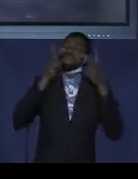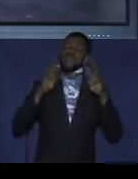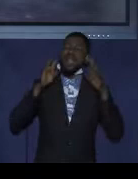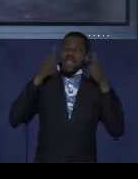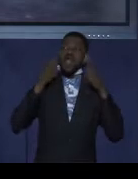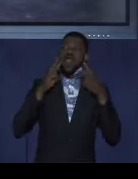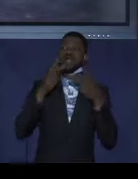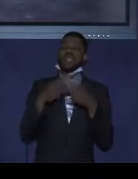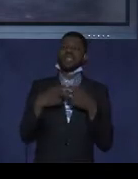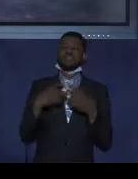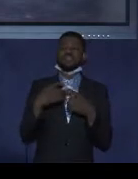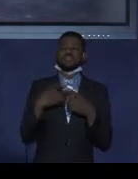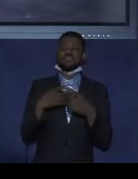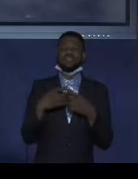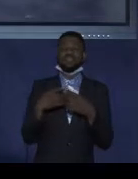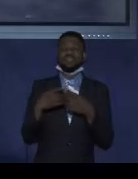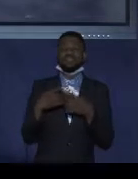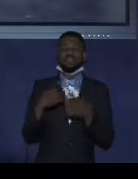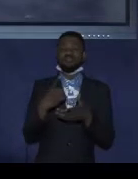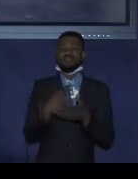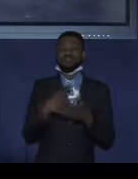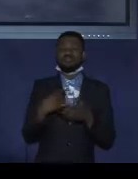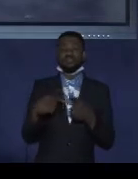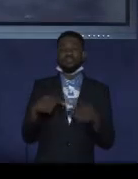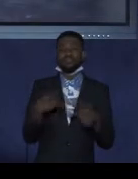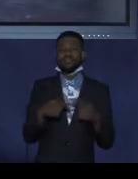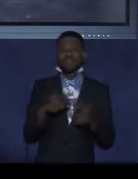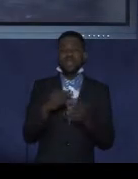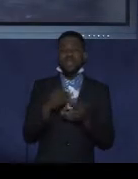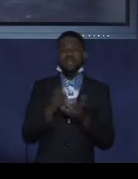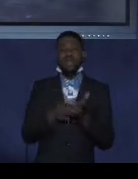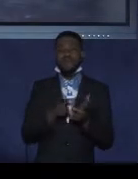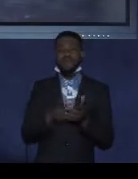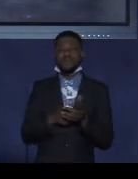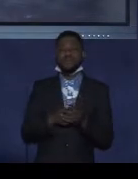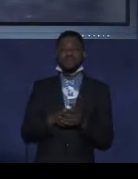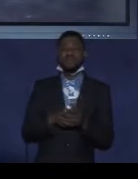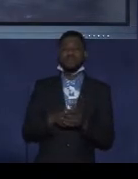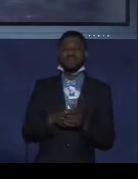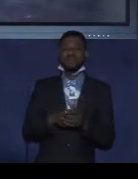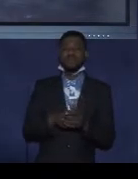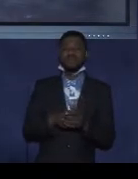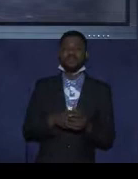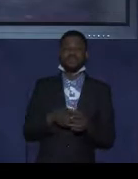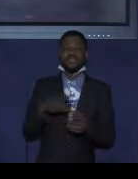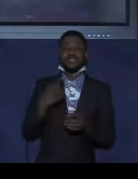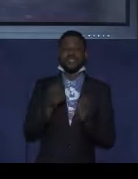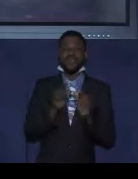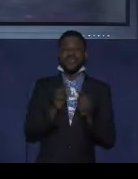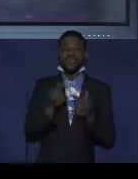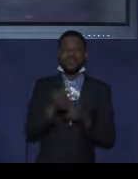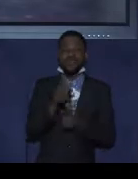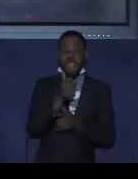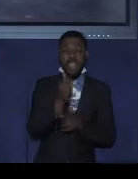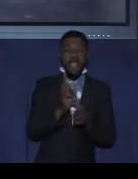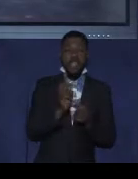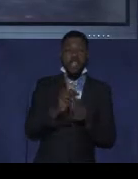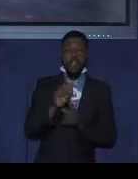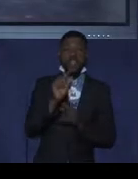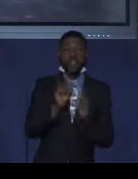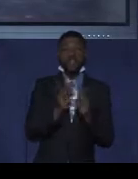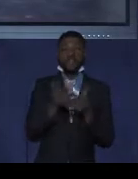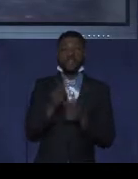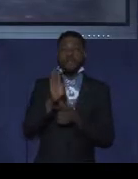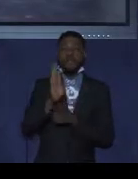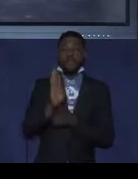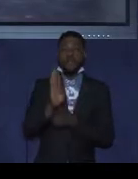violent disputes. It causes violent disputes. At times, it could warrant the group A or group B